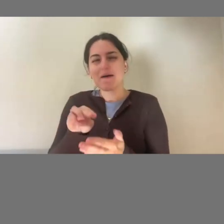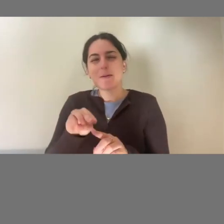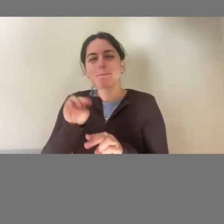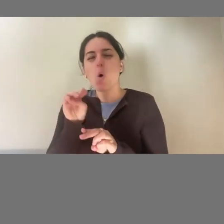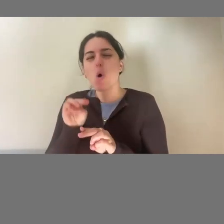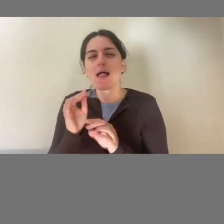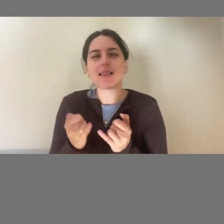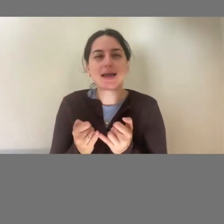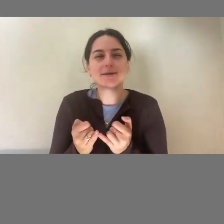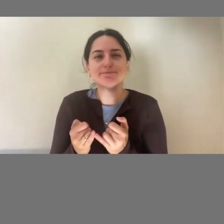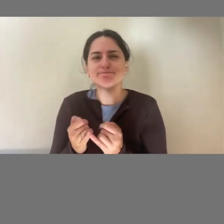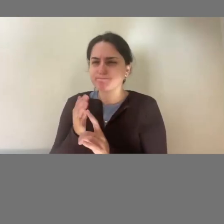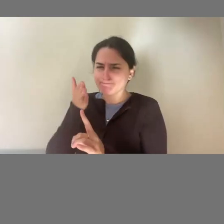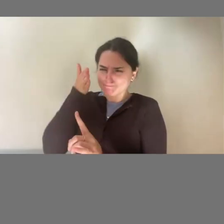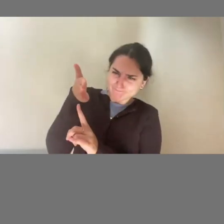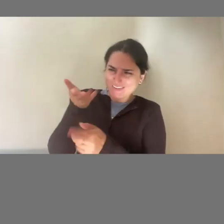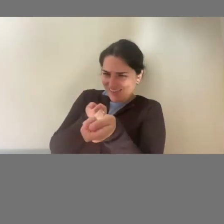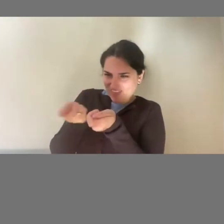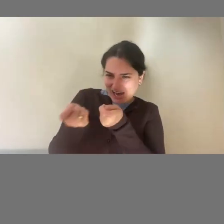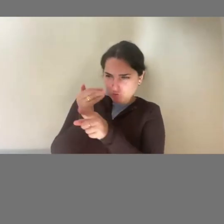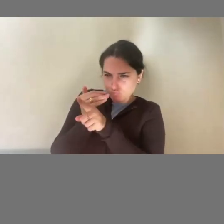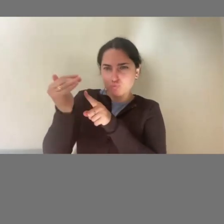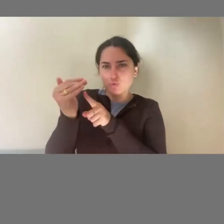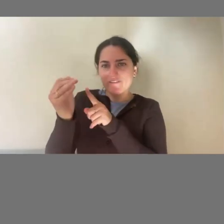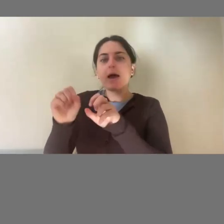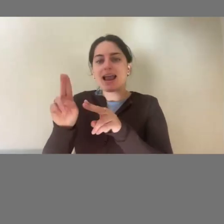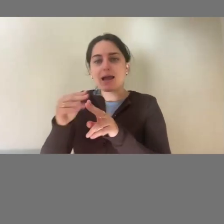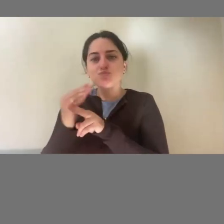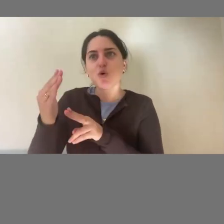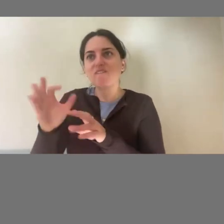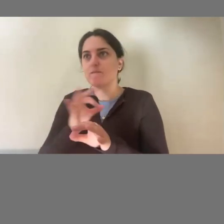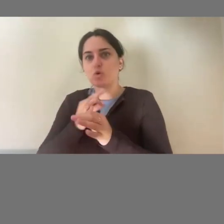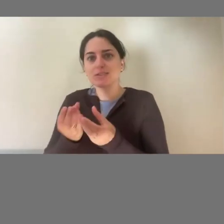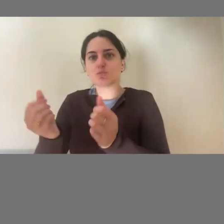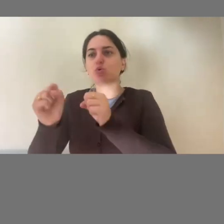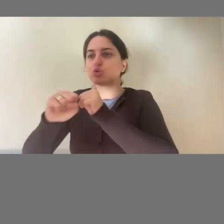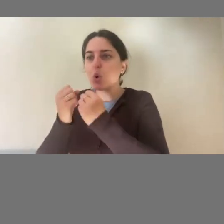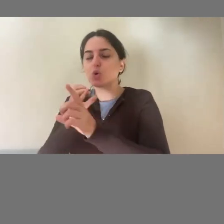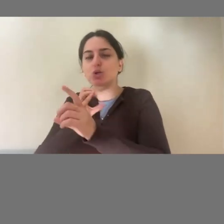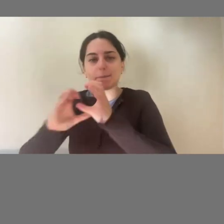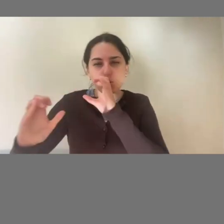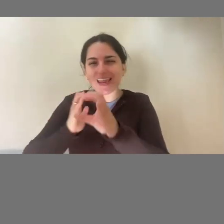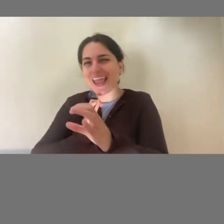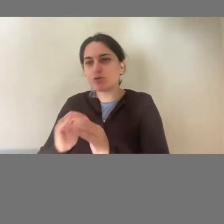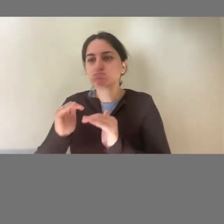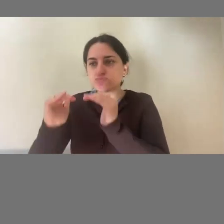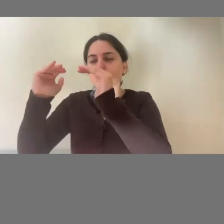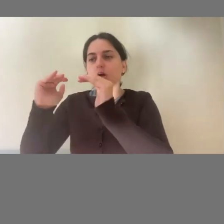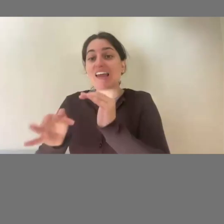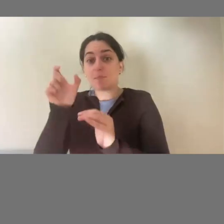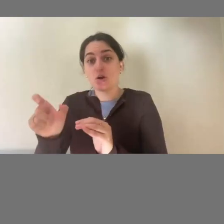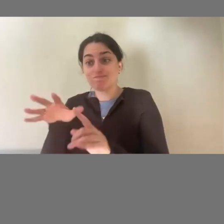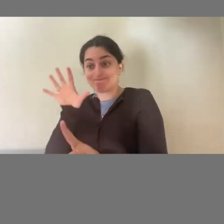targeted therapies to improve like social communication. And the earlier people